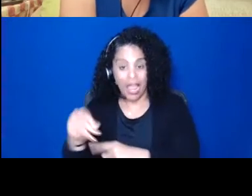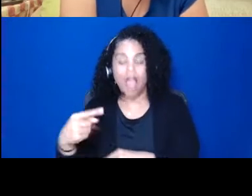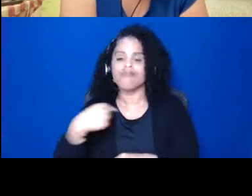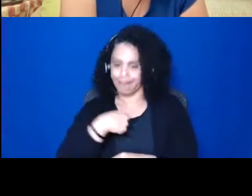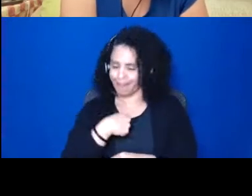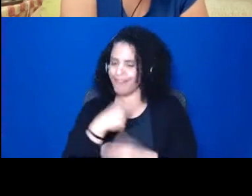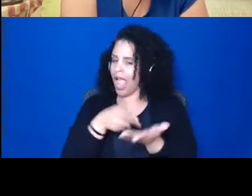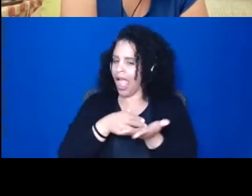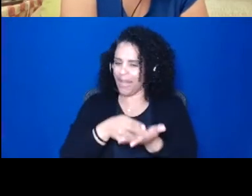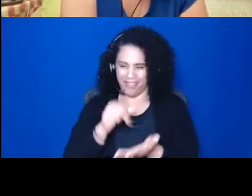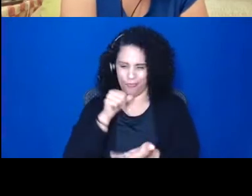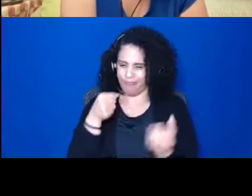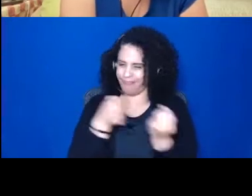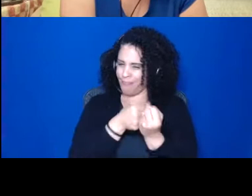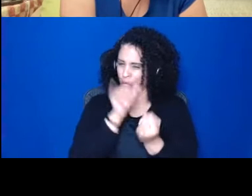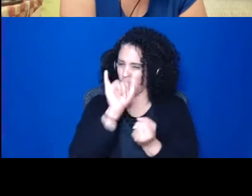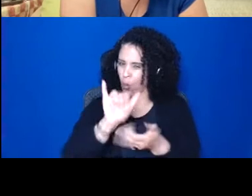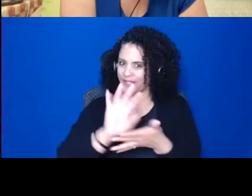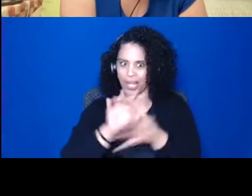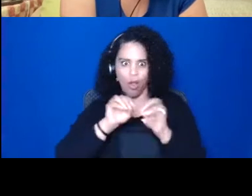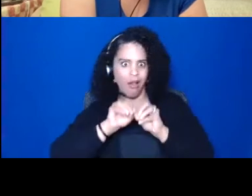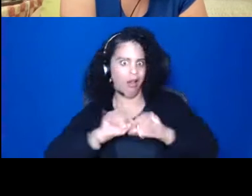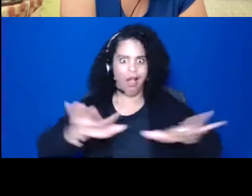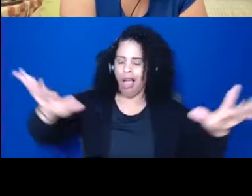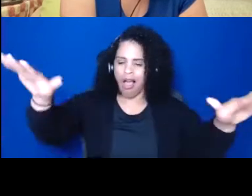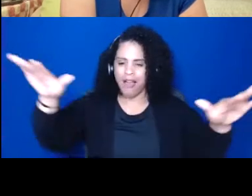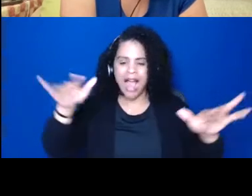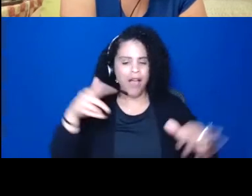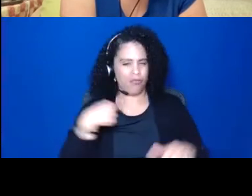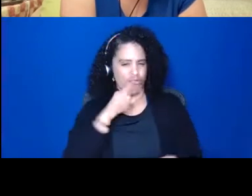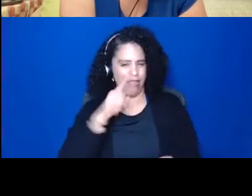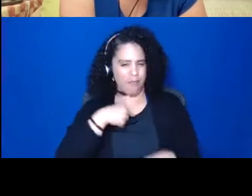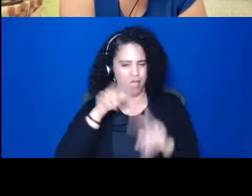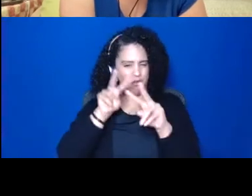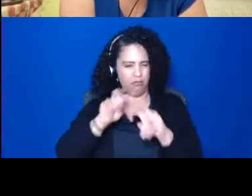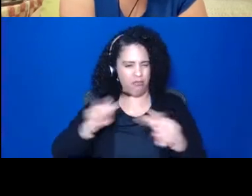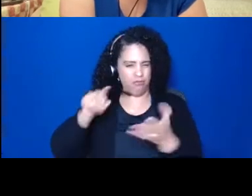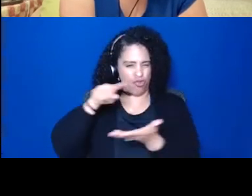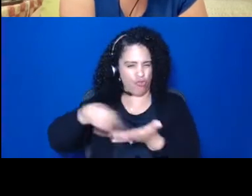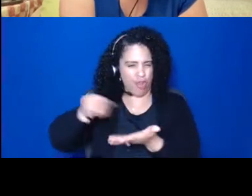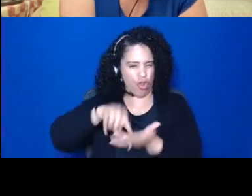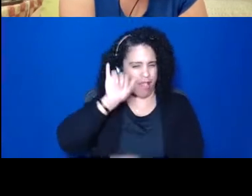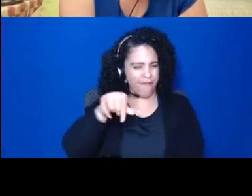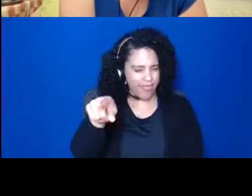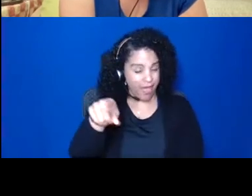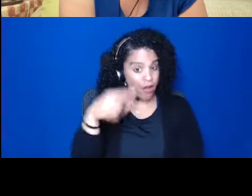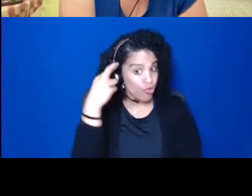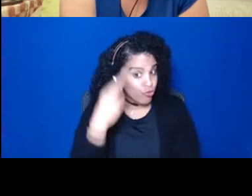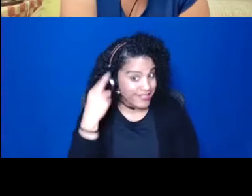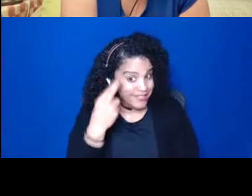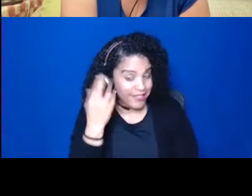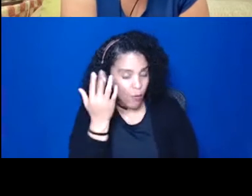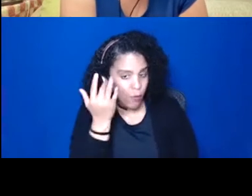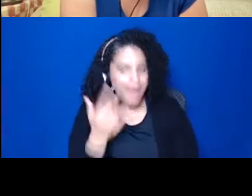I'm not a fan of those videos. I am highly critical of those videos. And the reason for that is that